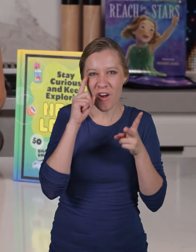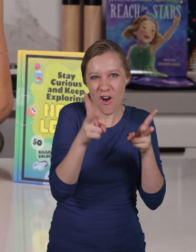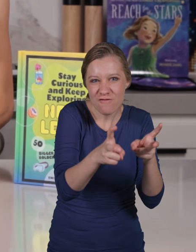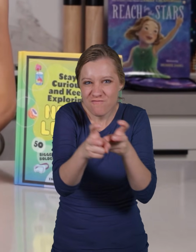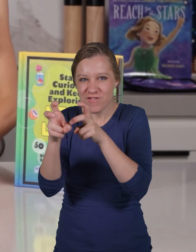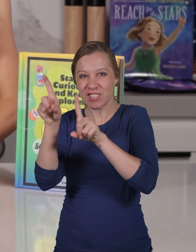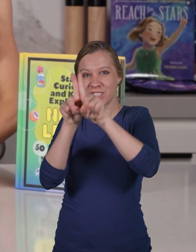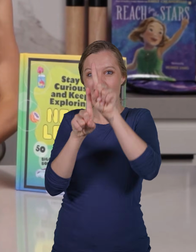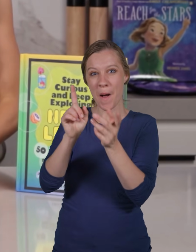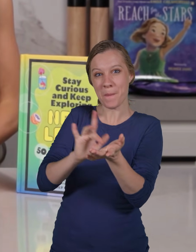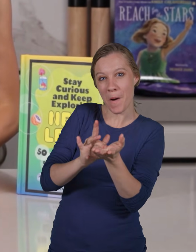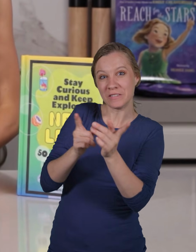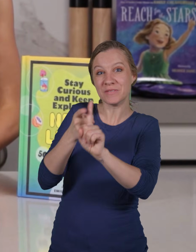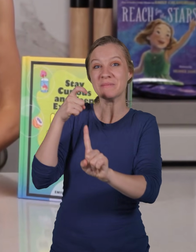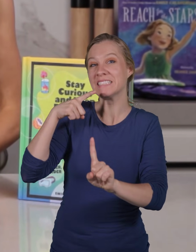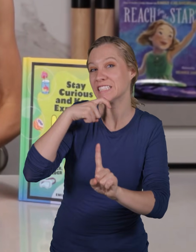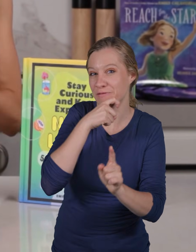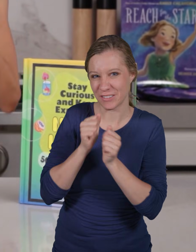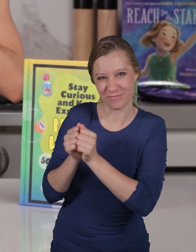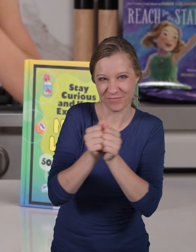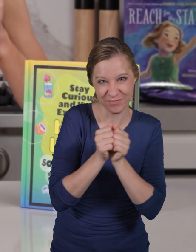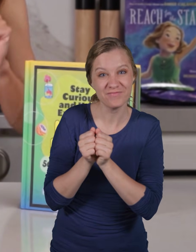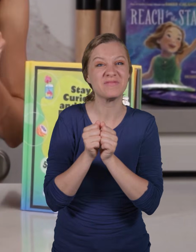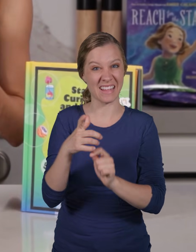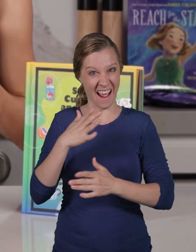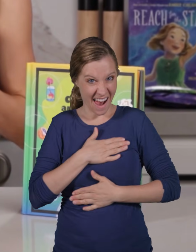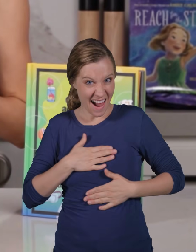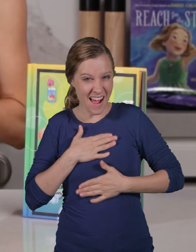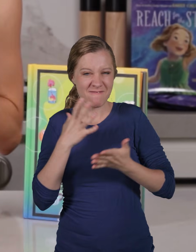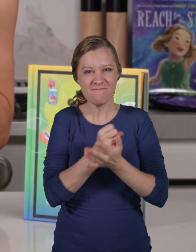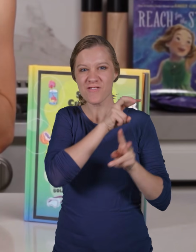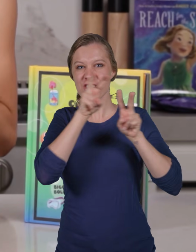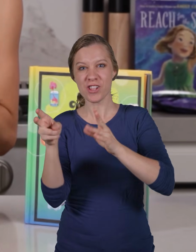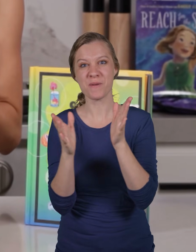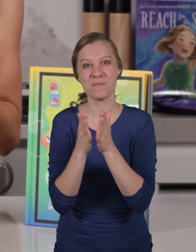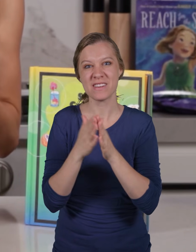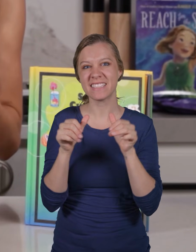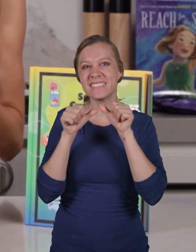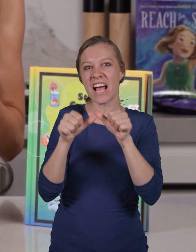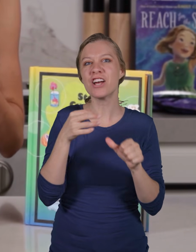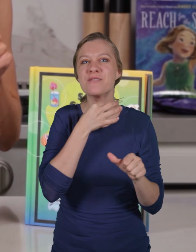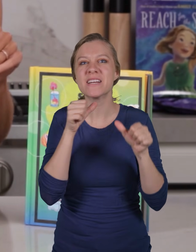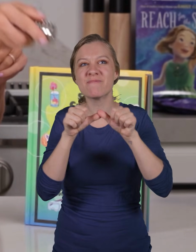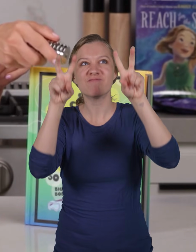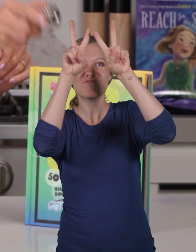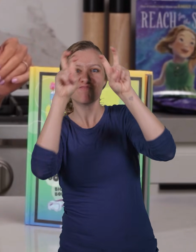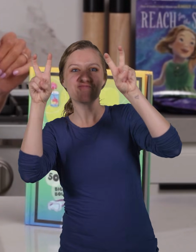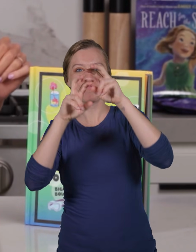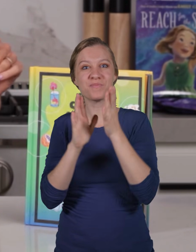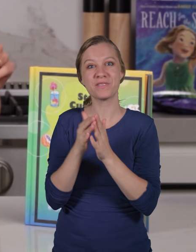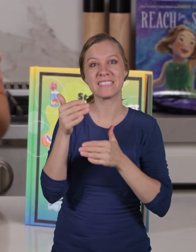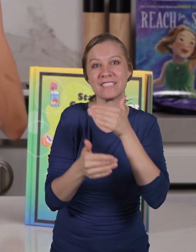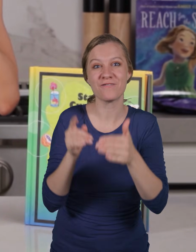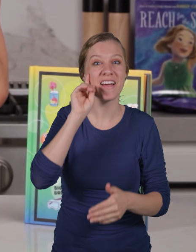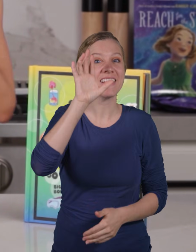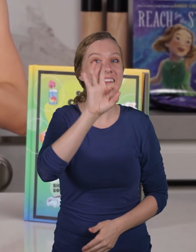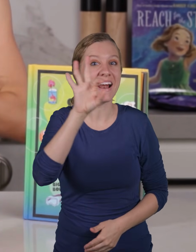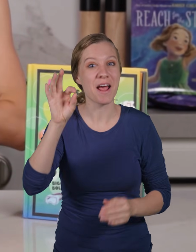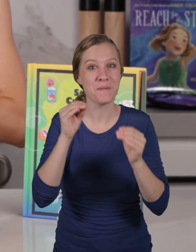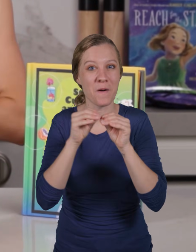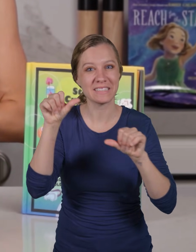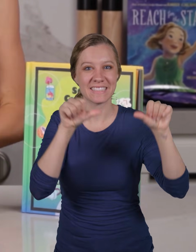Thank you for extracting star poison from cereal with me. If you like this one, be sure to check out my best-selling Stay Curious and Keep Exploring books